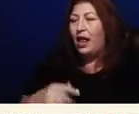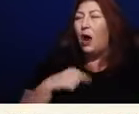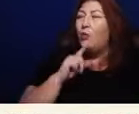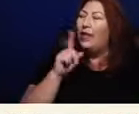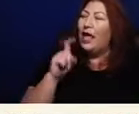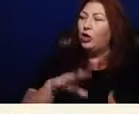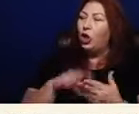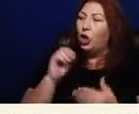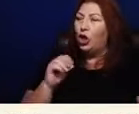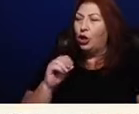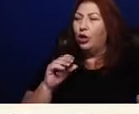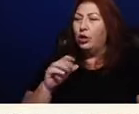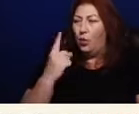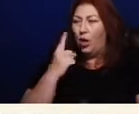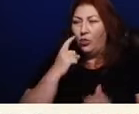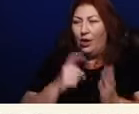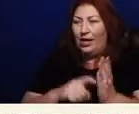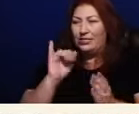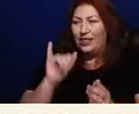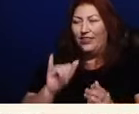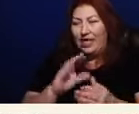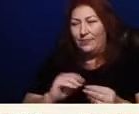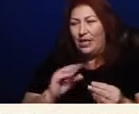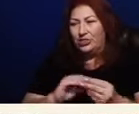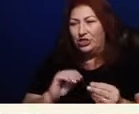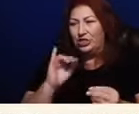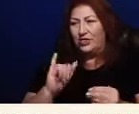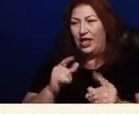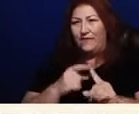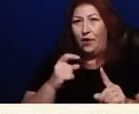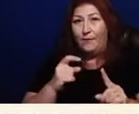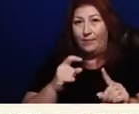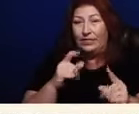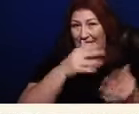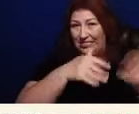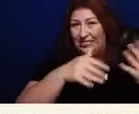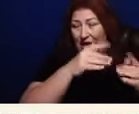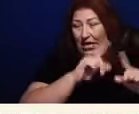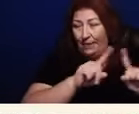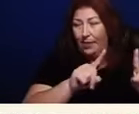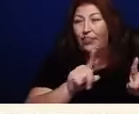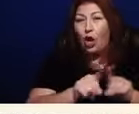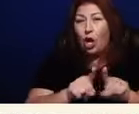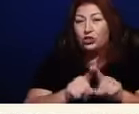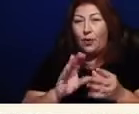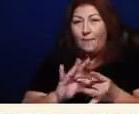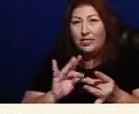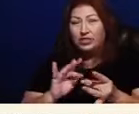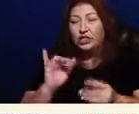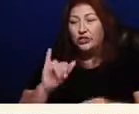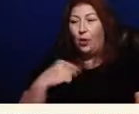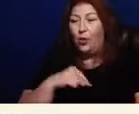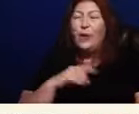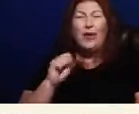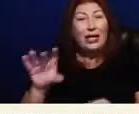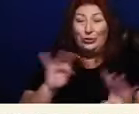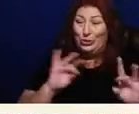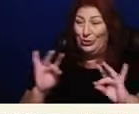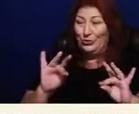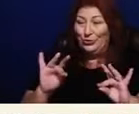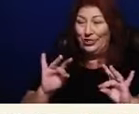so one, recognize that those are messages that are from society, right? But they're also messages that we take on. We can choose, like they're putting those